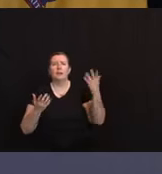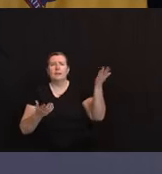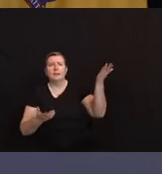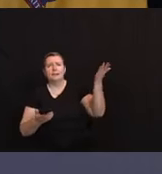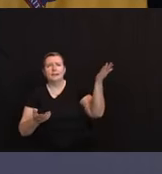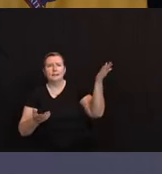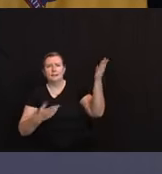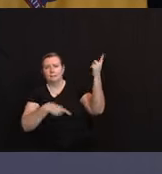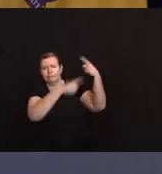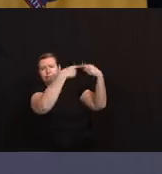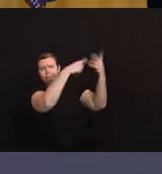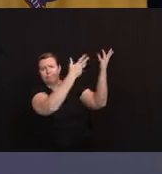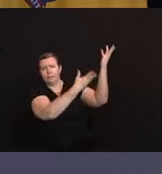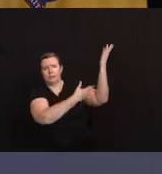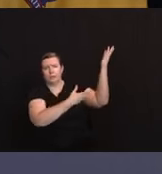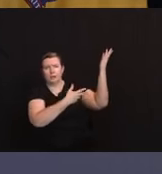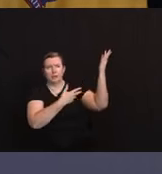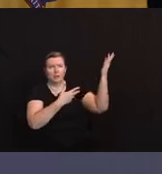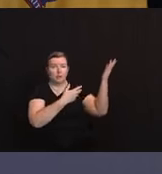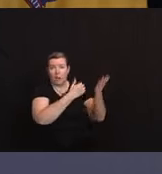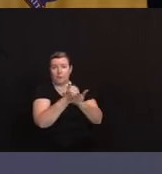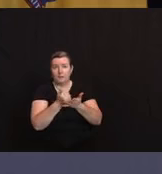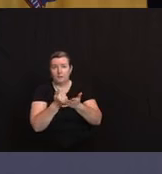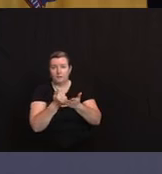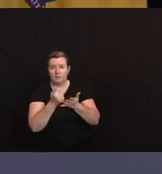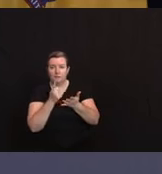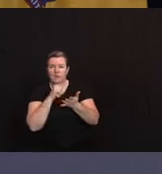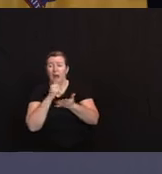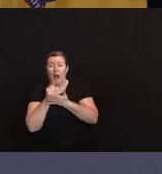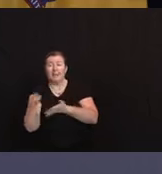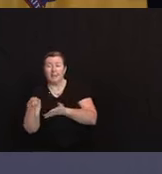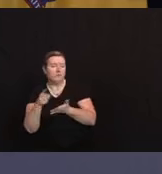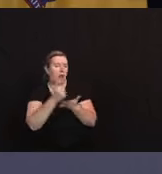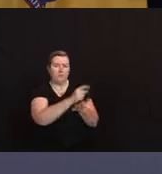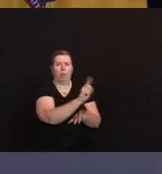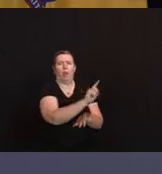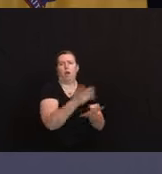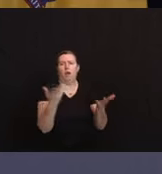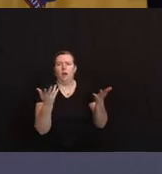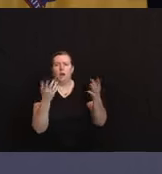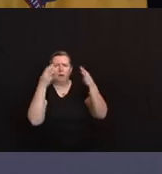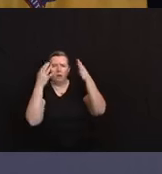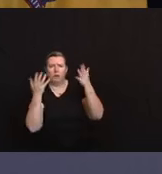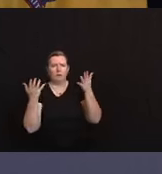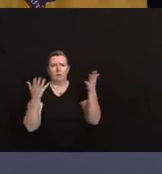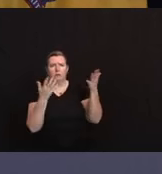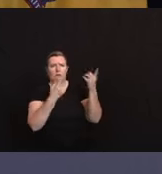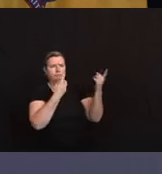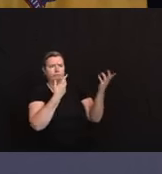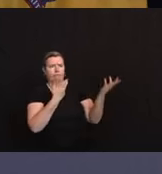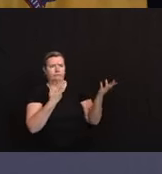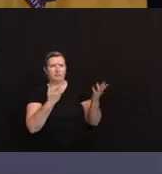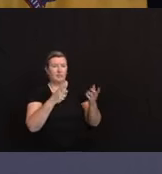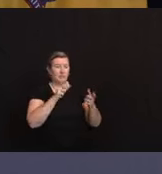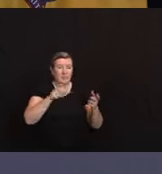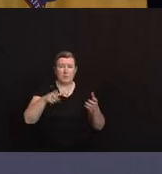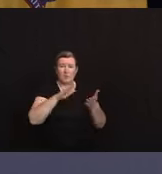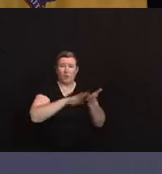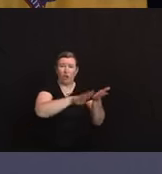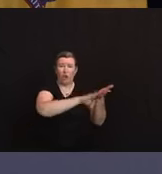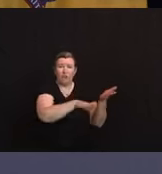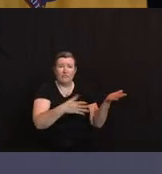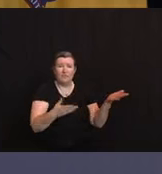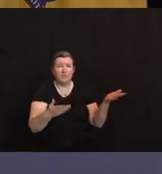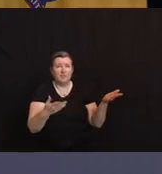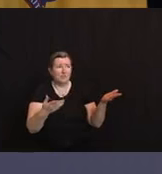that laying off middle-class workers who are the very folks at the front lines providing the services that